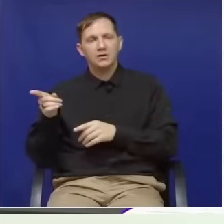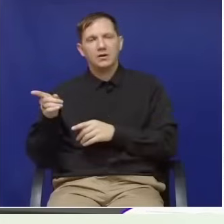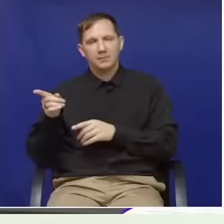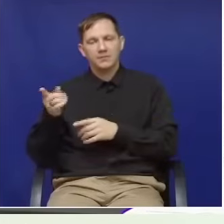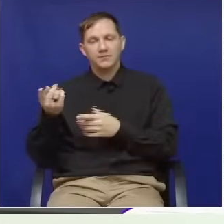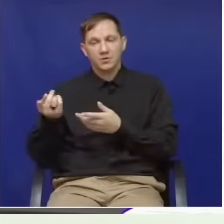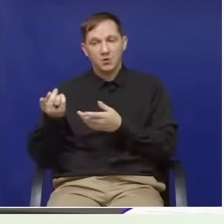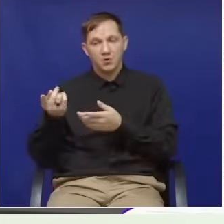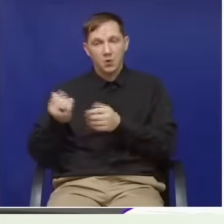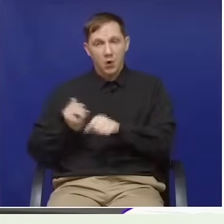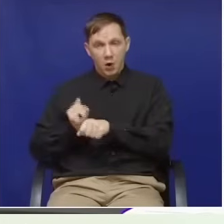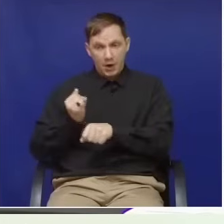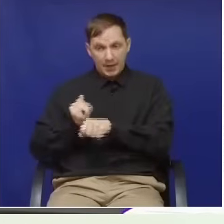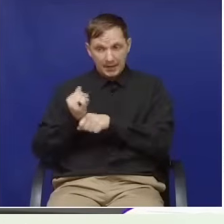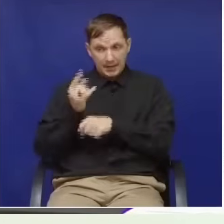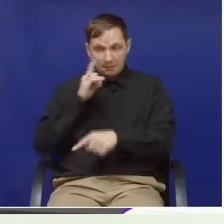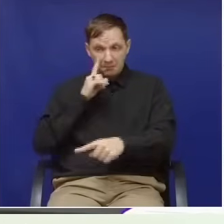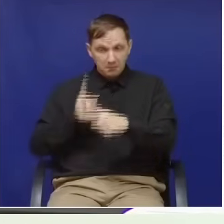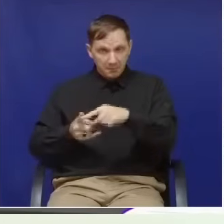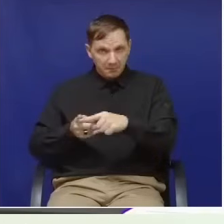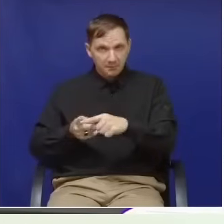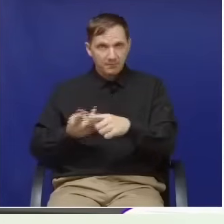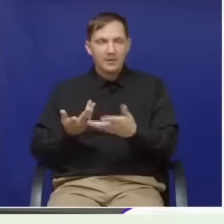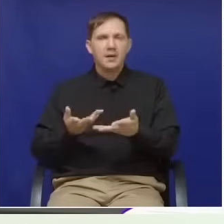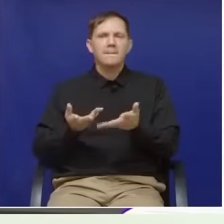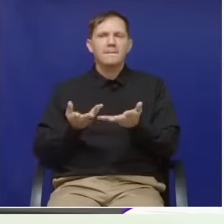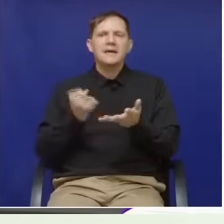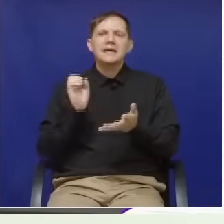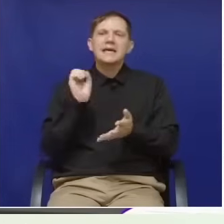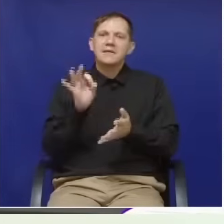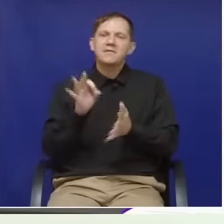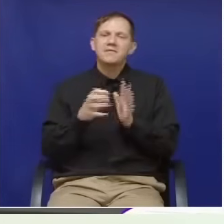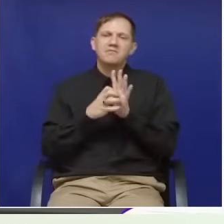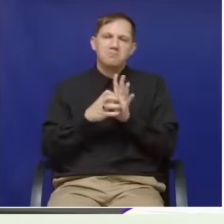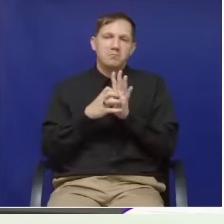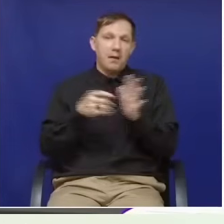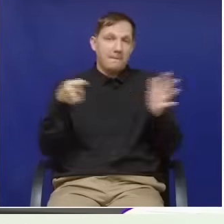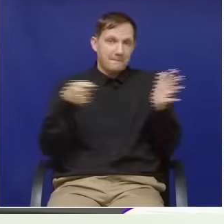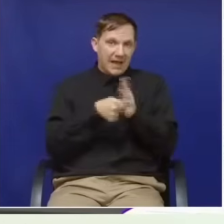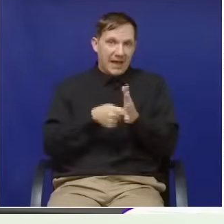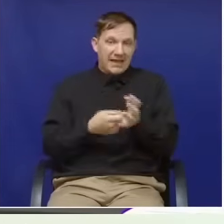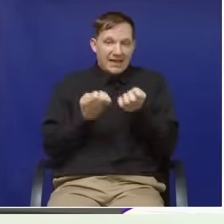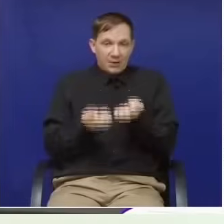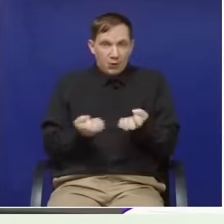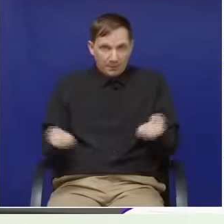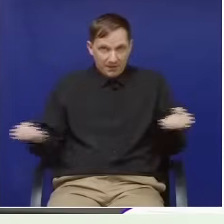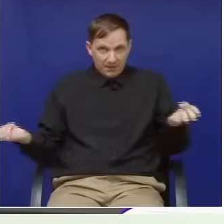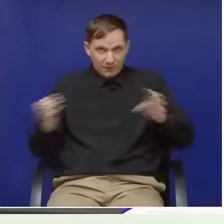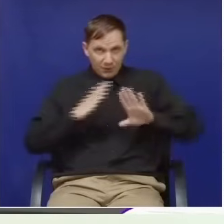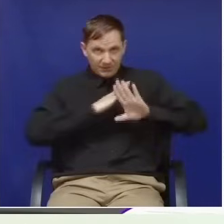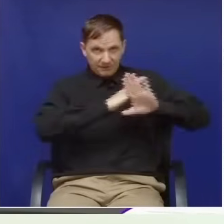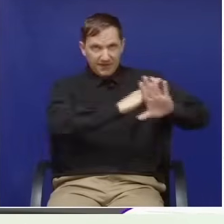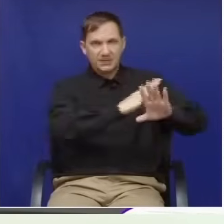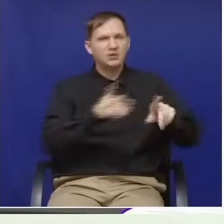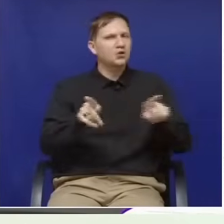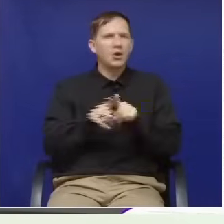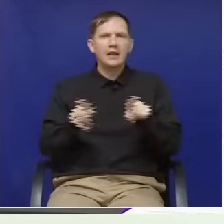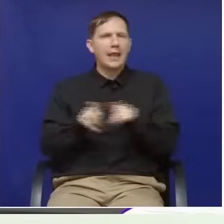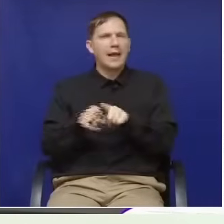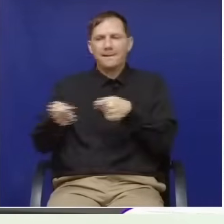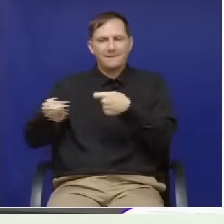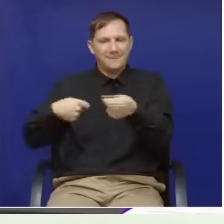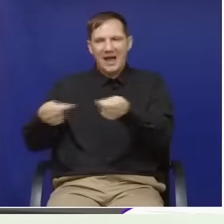The difference when you buy equipment for the defense is not like you are buying a grocery at